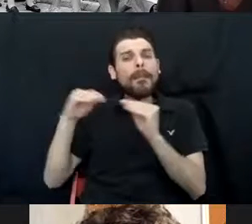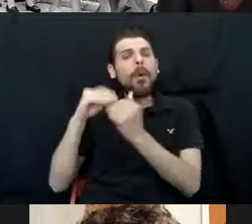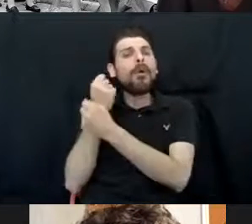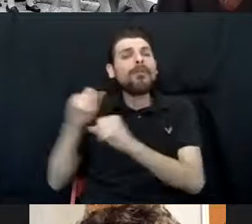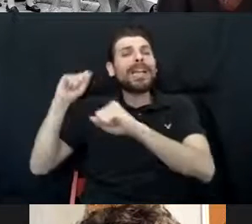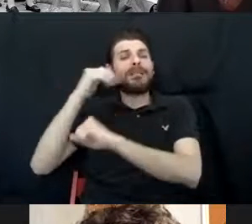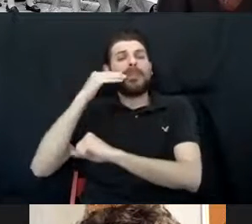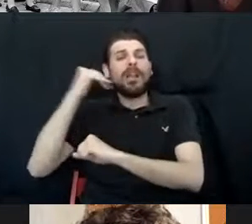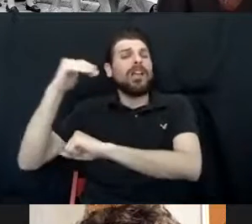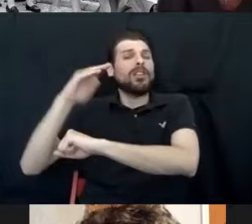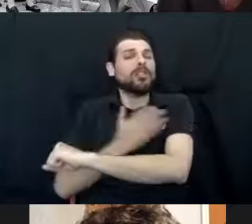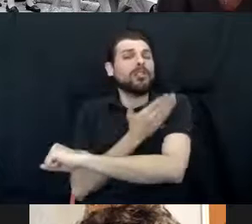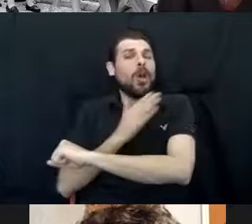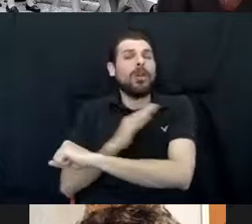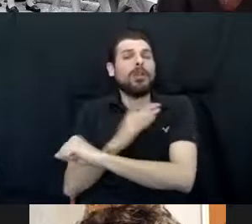of today.